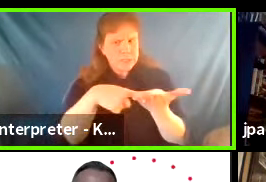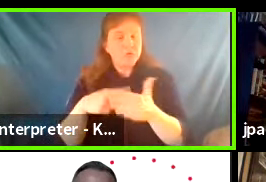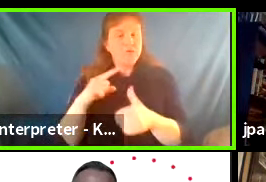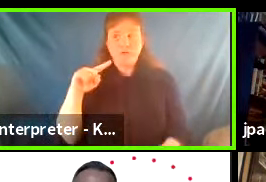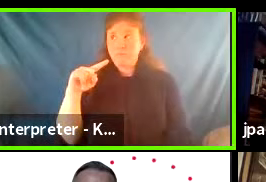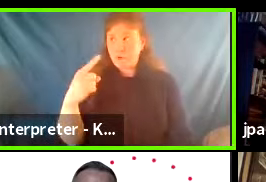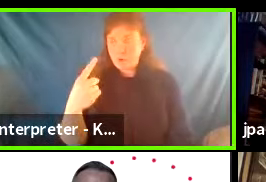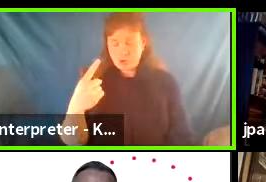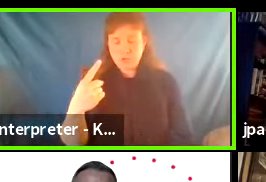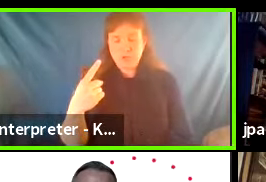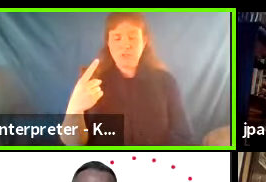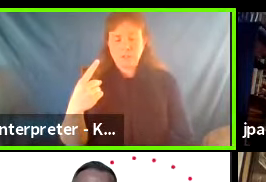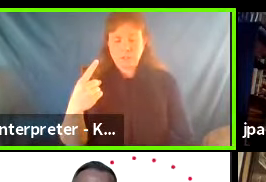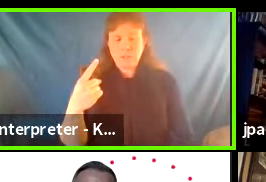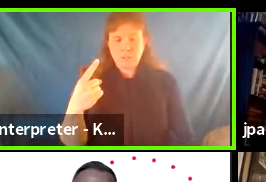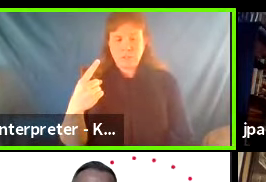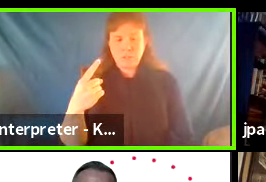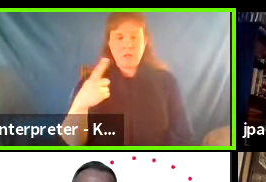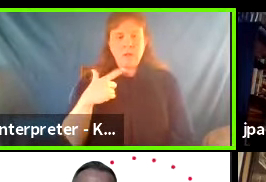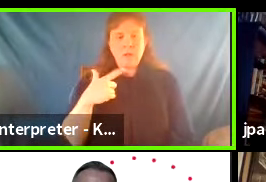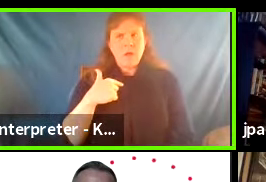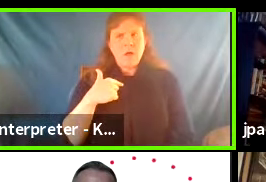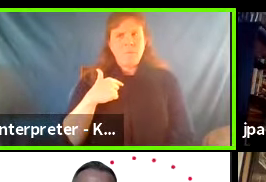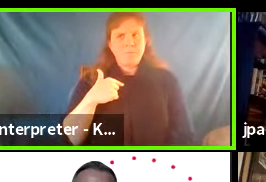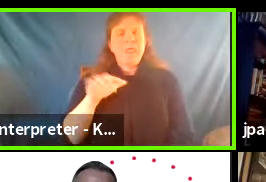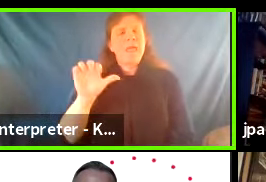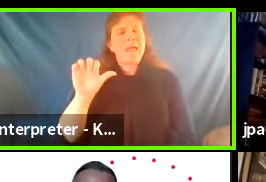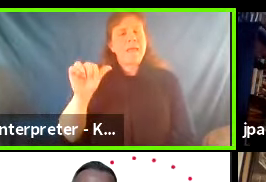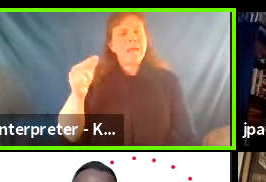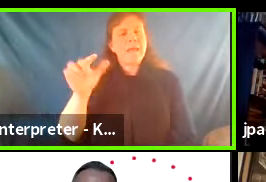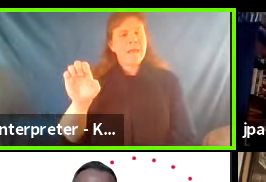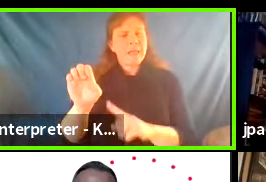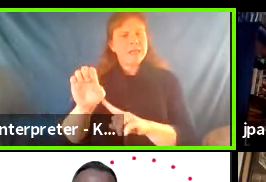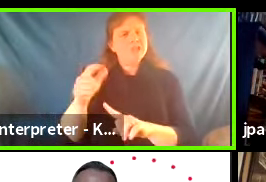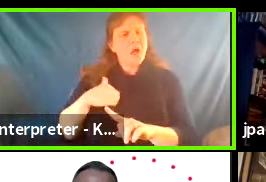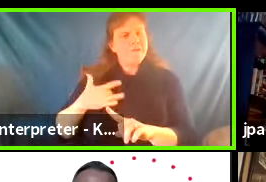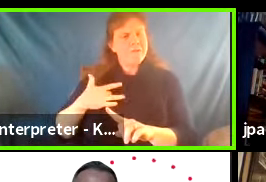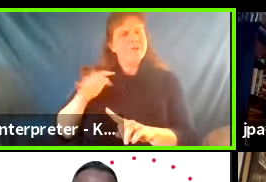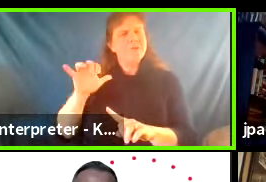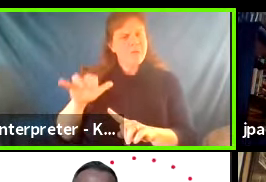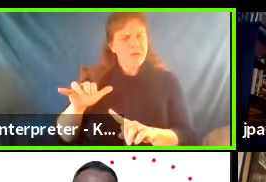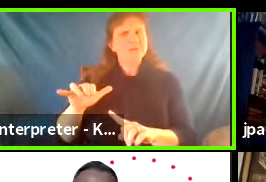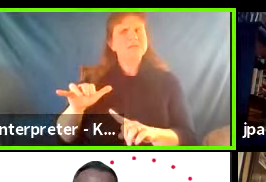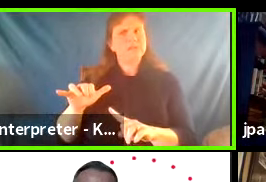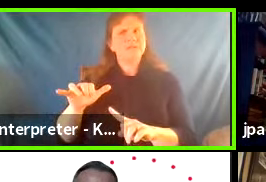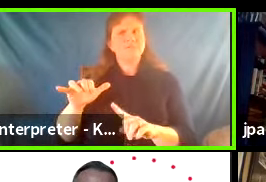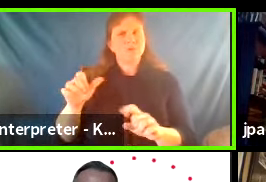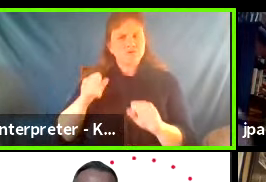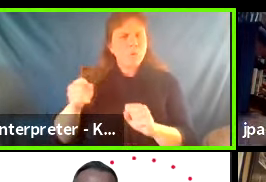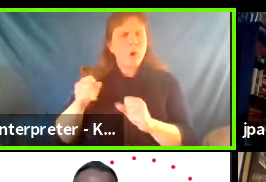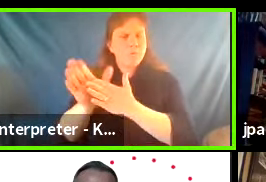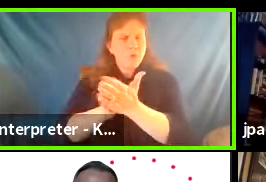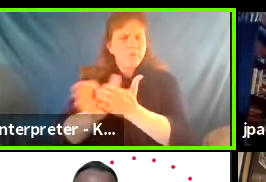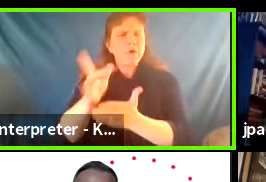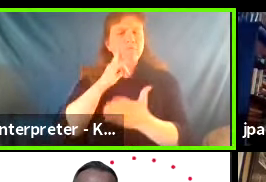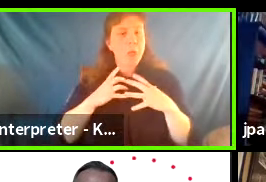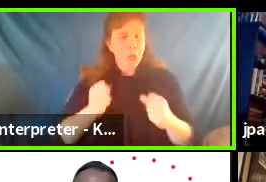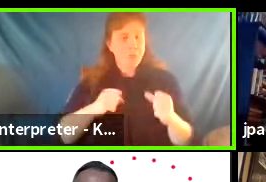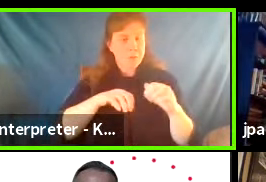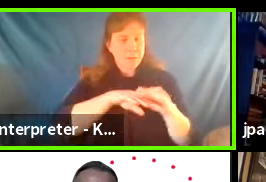think I did find compelling the age-based because of just, for health access, all